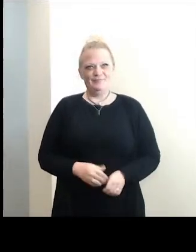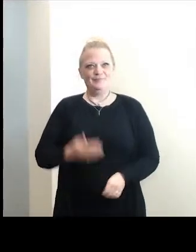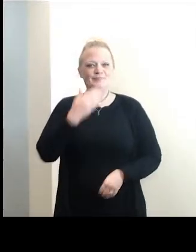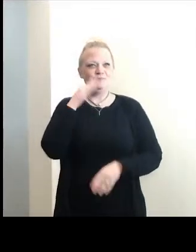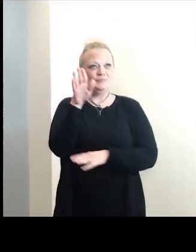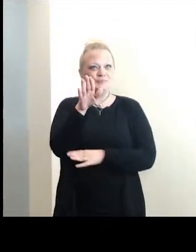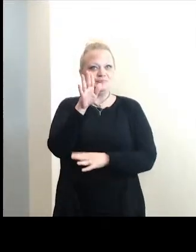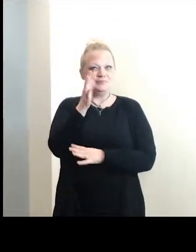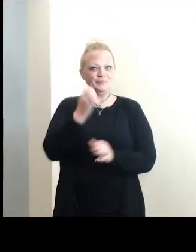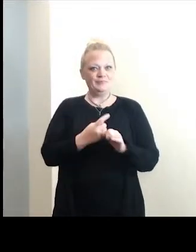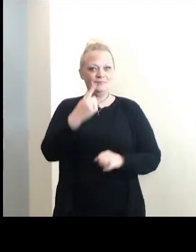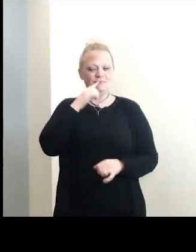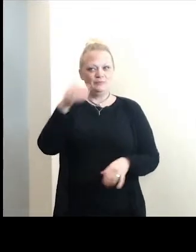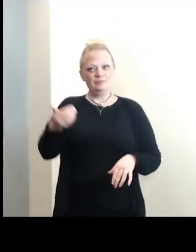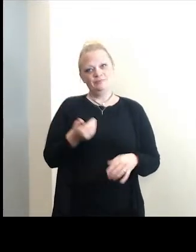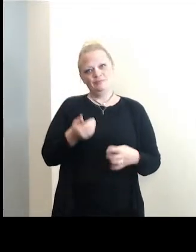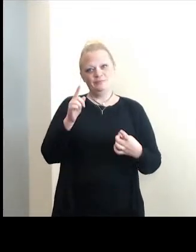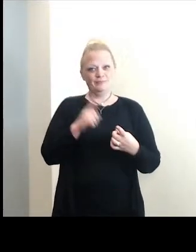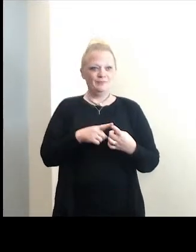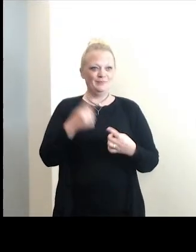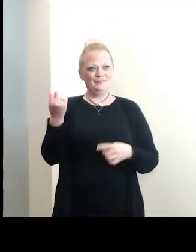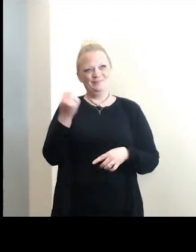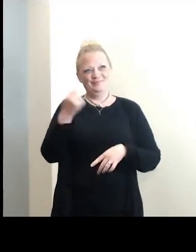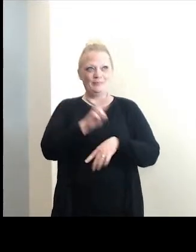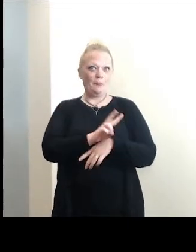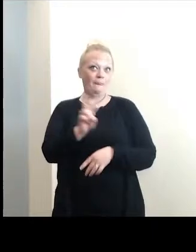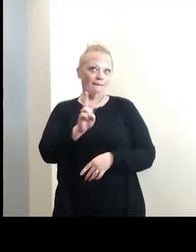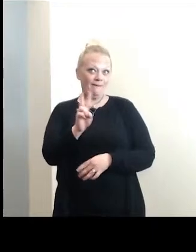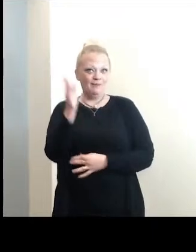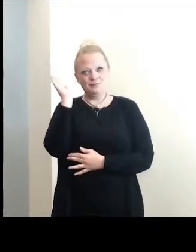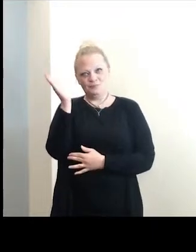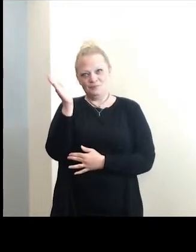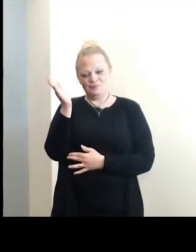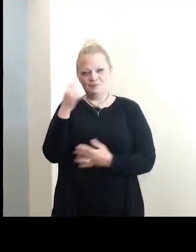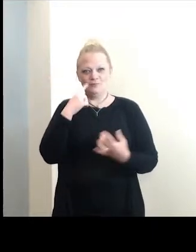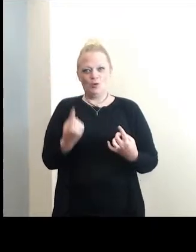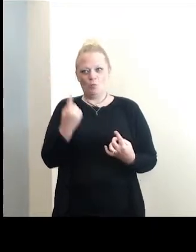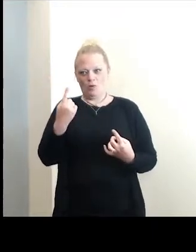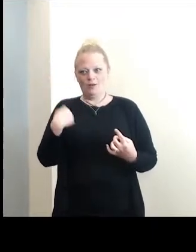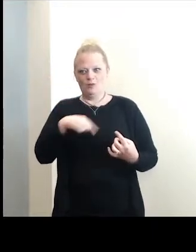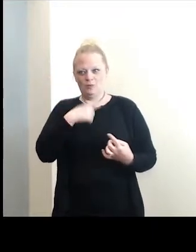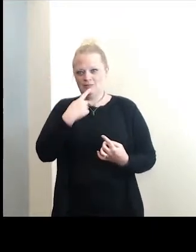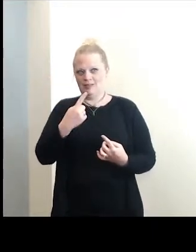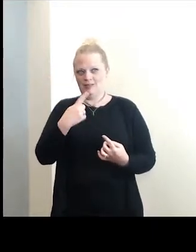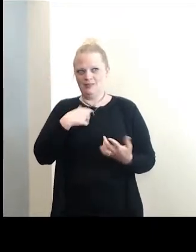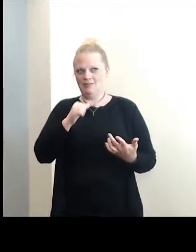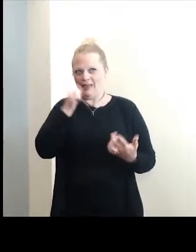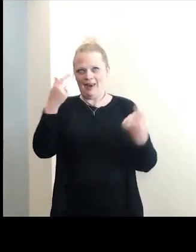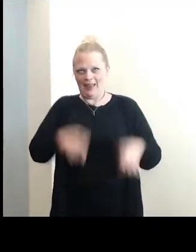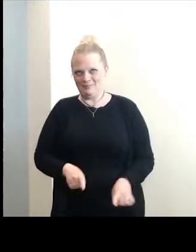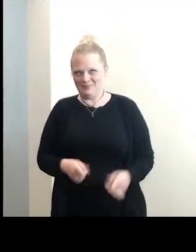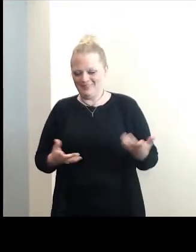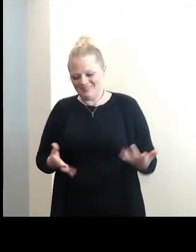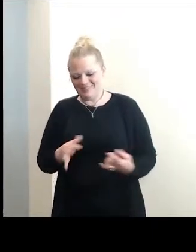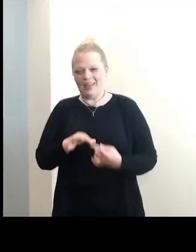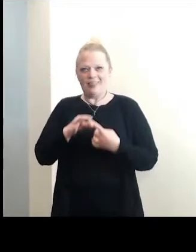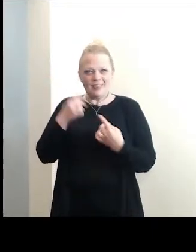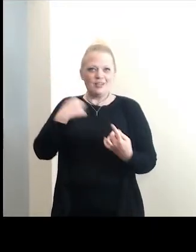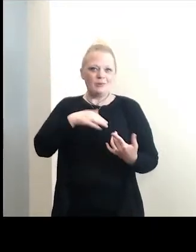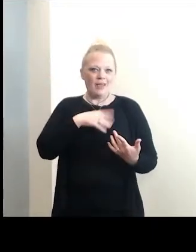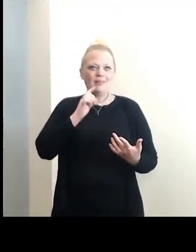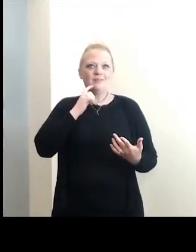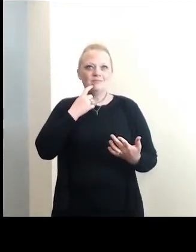Good afternoon, everyone. Welcome to our Tuesday at 2 press conference, the one we said we weren't going to hold unless we had some